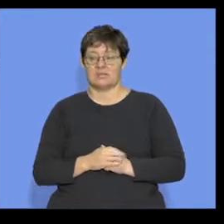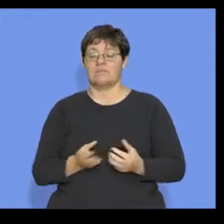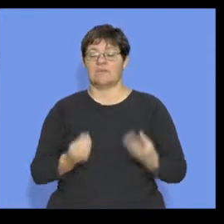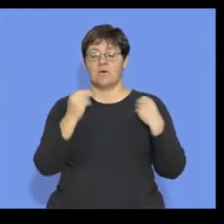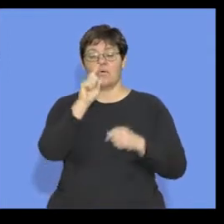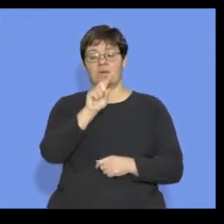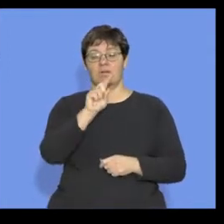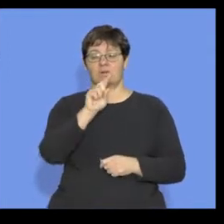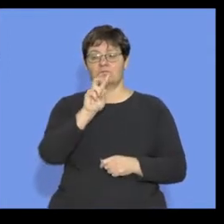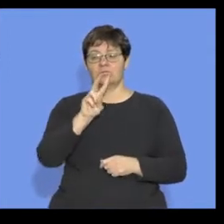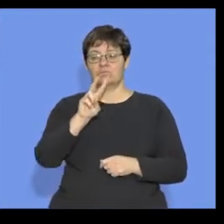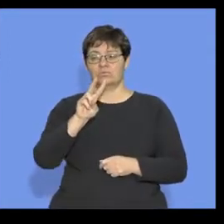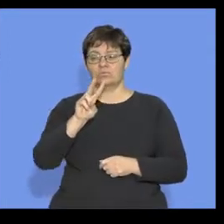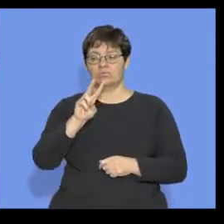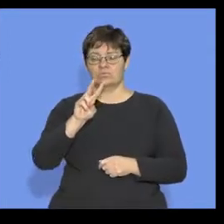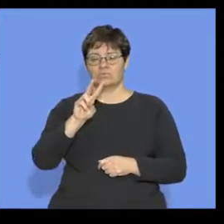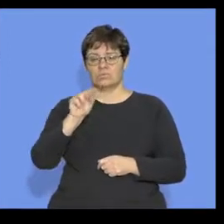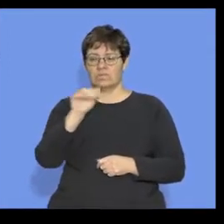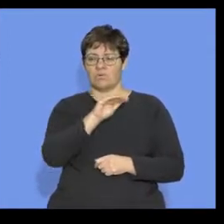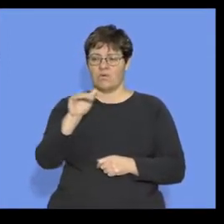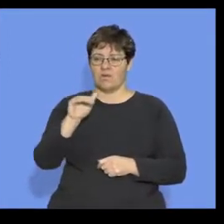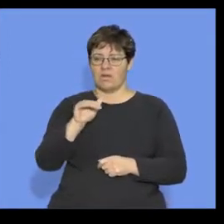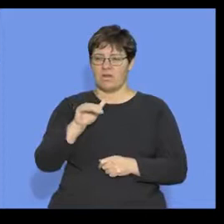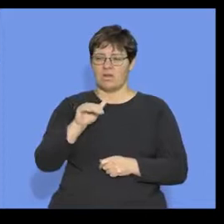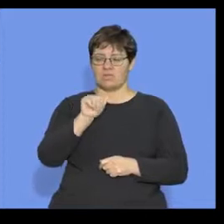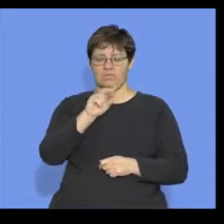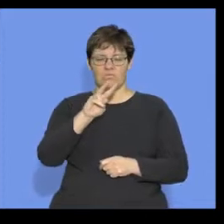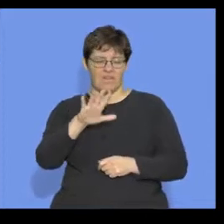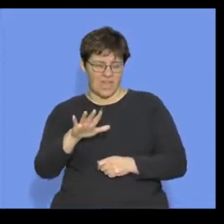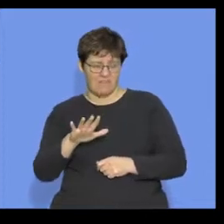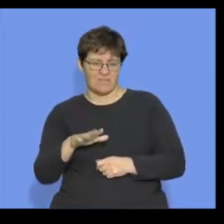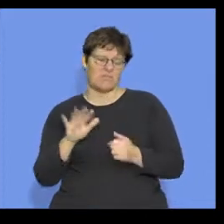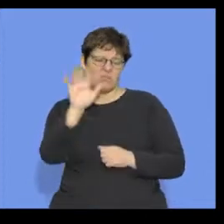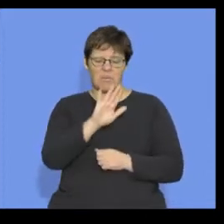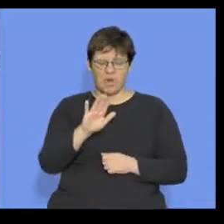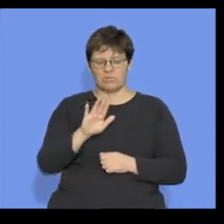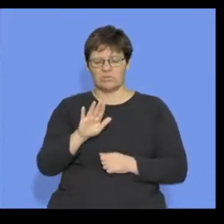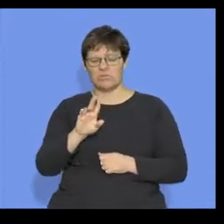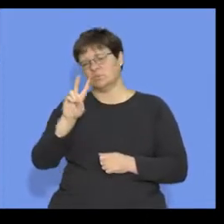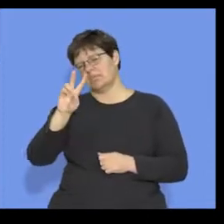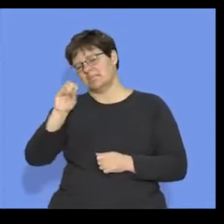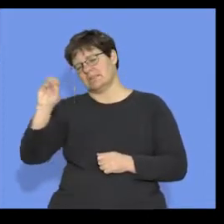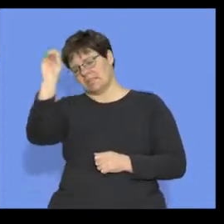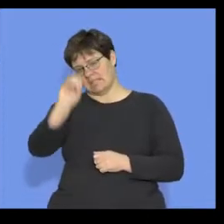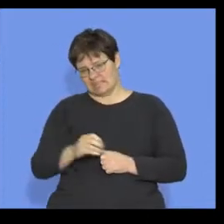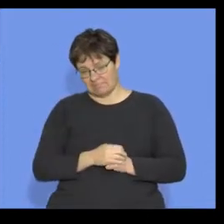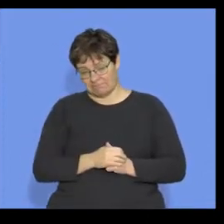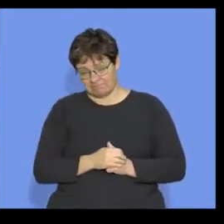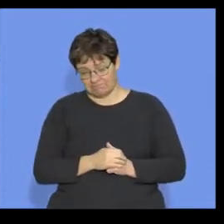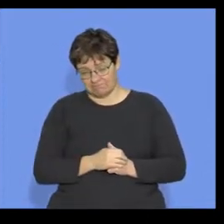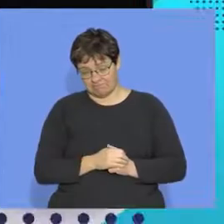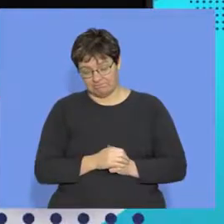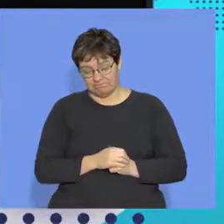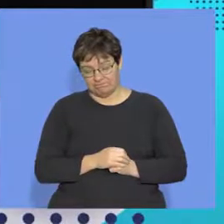we get something close to 20%. You can leave your answer as a fraction or decimal or a